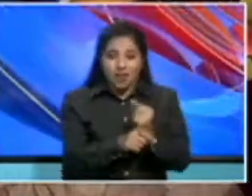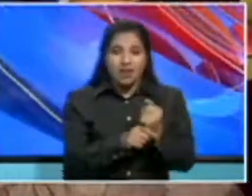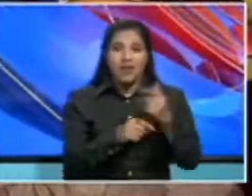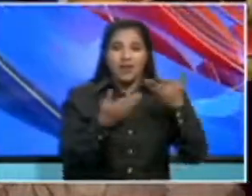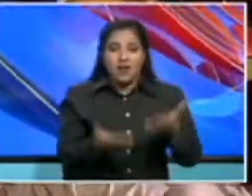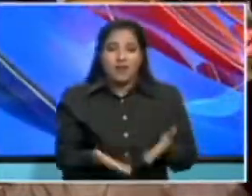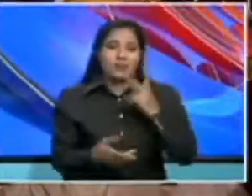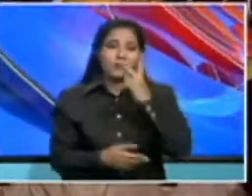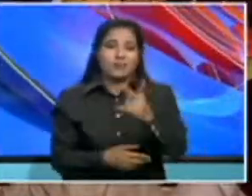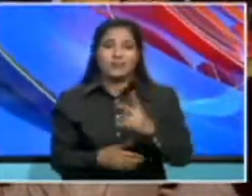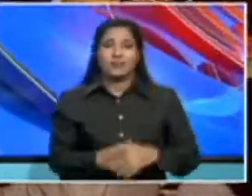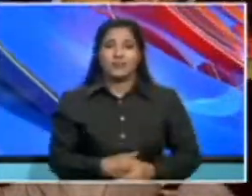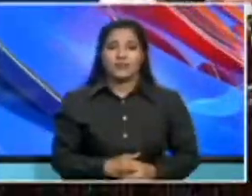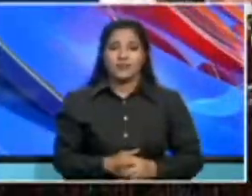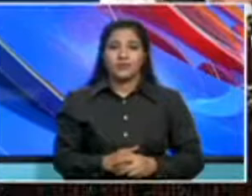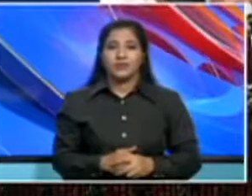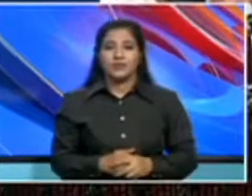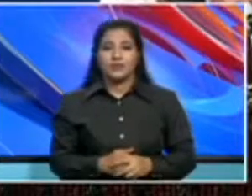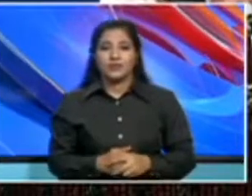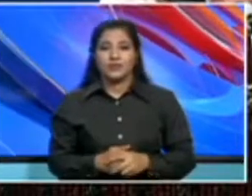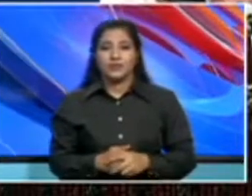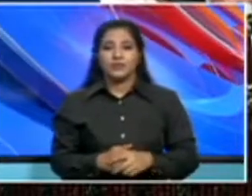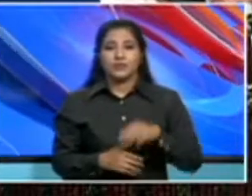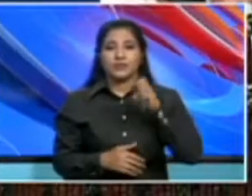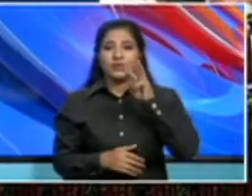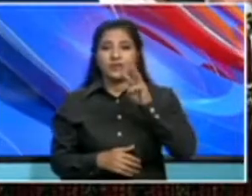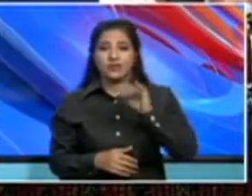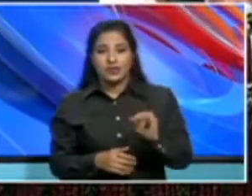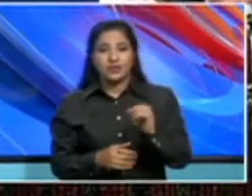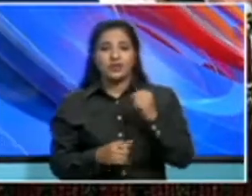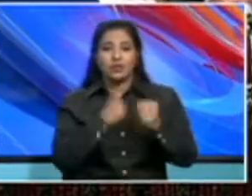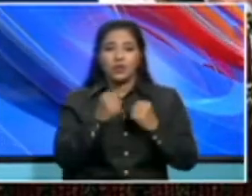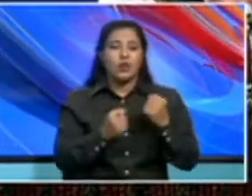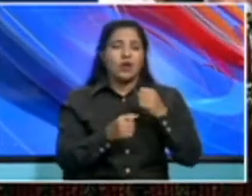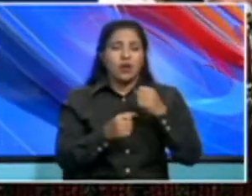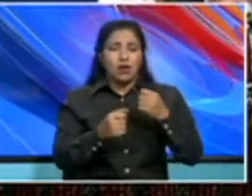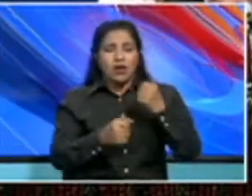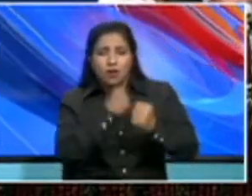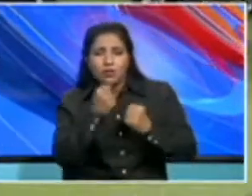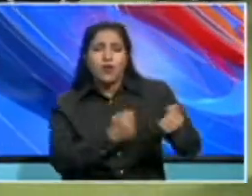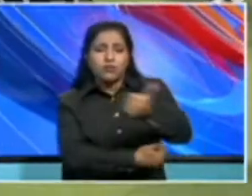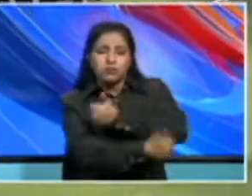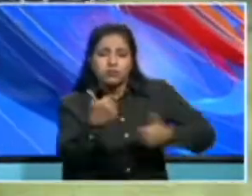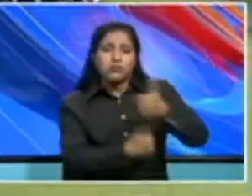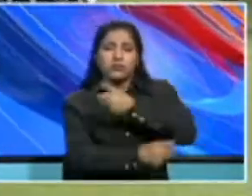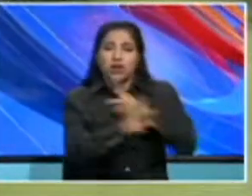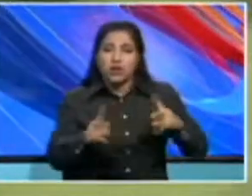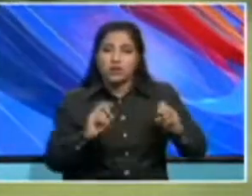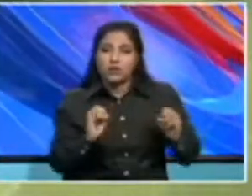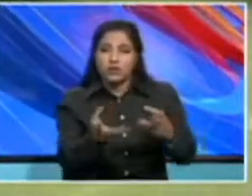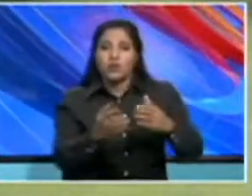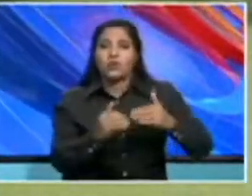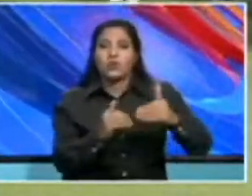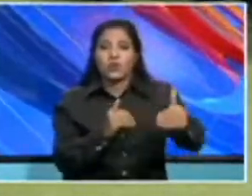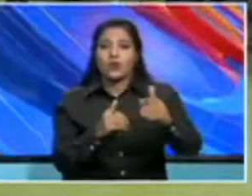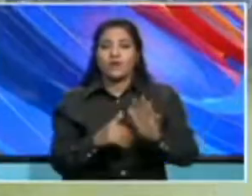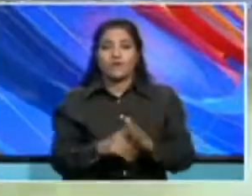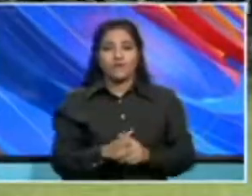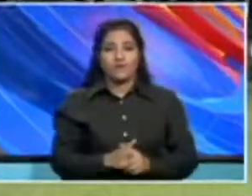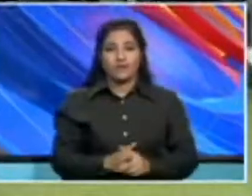years. In fact, technically, one can say that this competition is also already started with the table tennis